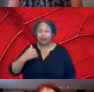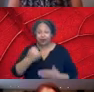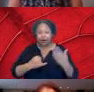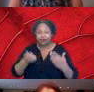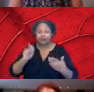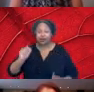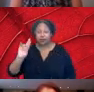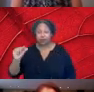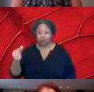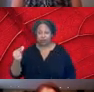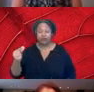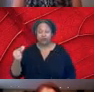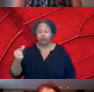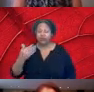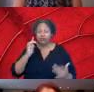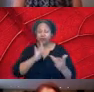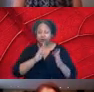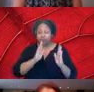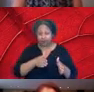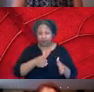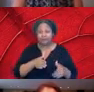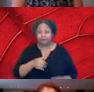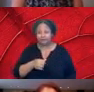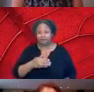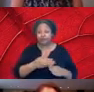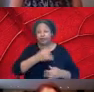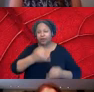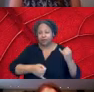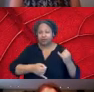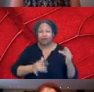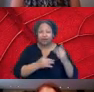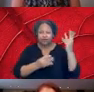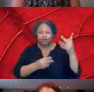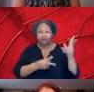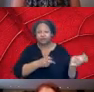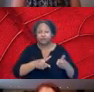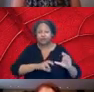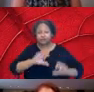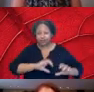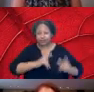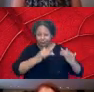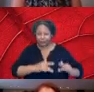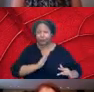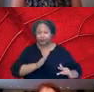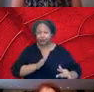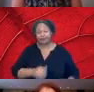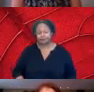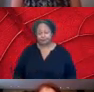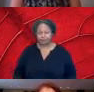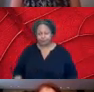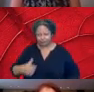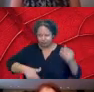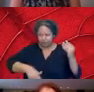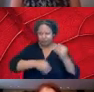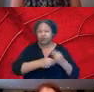angie@torontoarts.org. And we'll put that, before I do end this, we'll put that contact information in the chat. Though I did throw in the